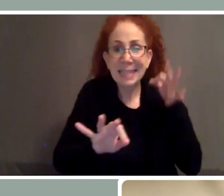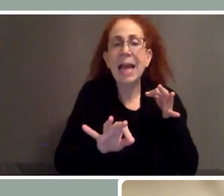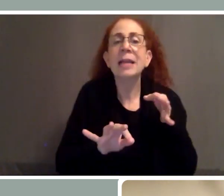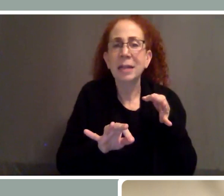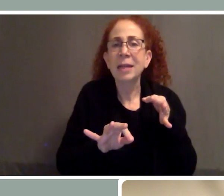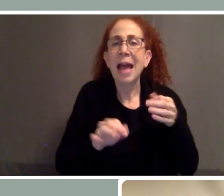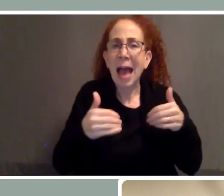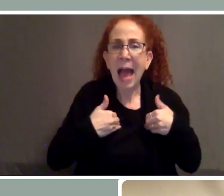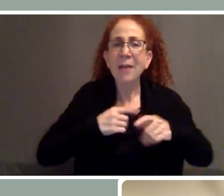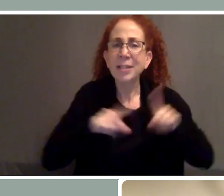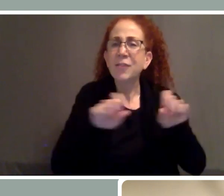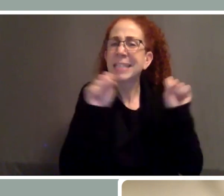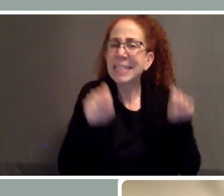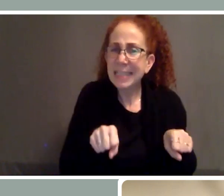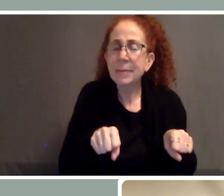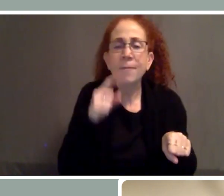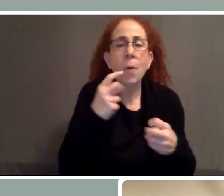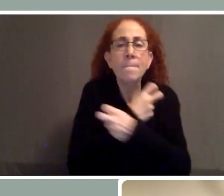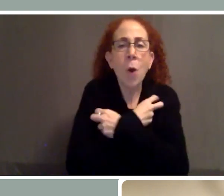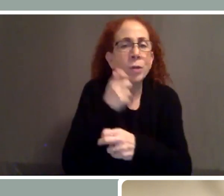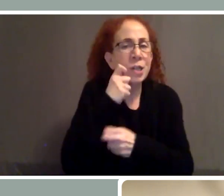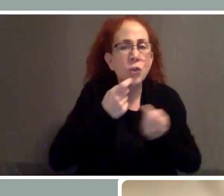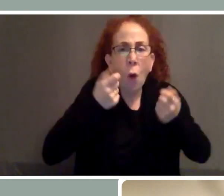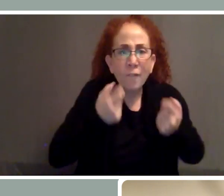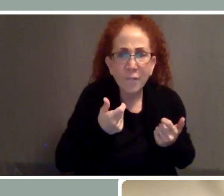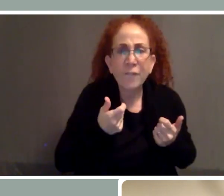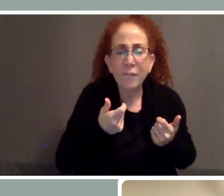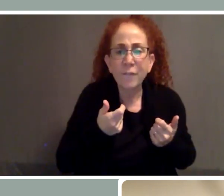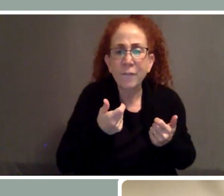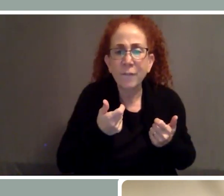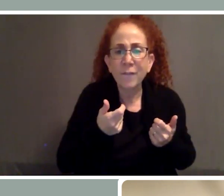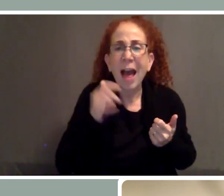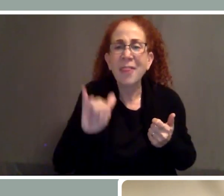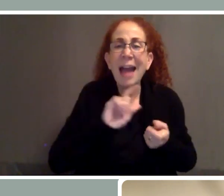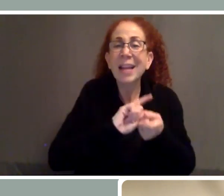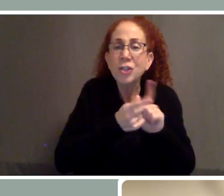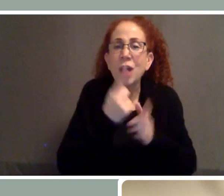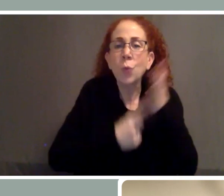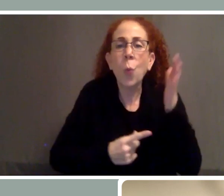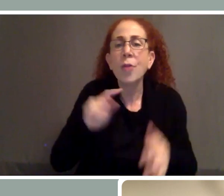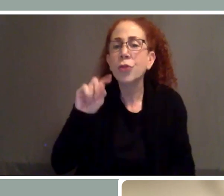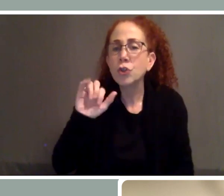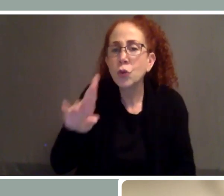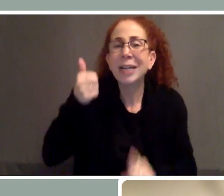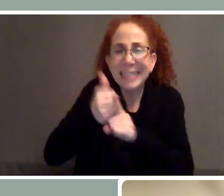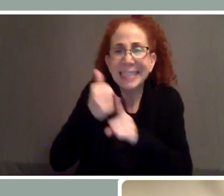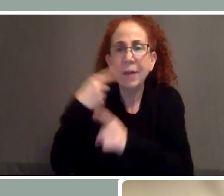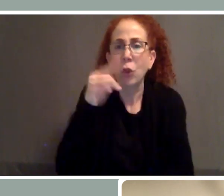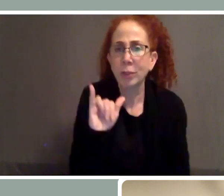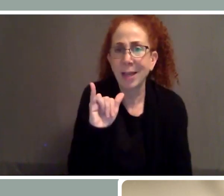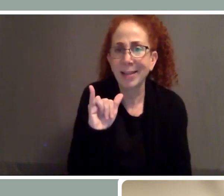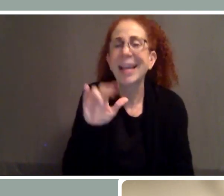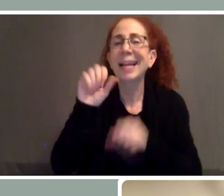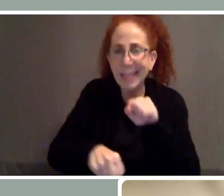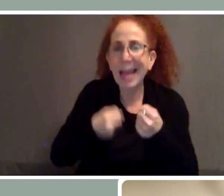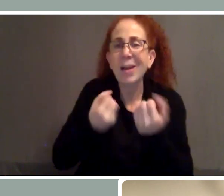get rid of the bony tissue, and that can change the tumor tissues that's there. So you could get false negatives because